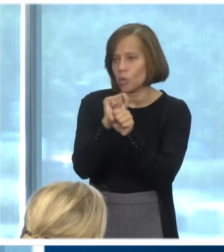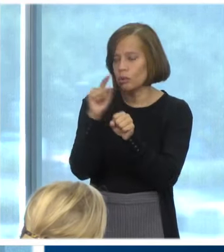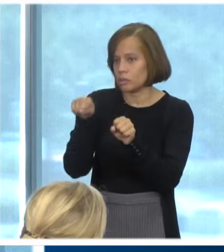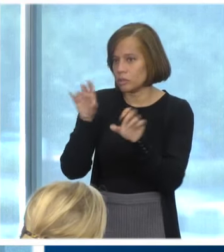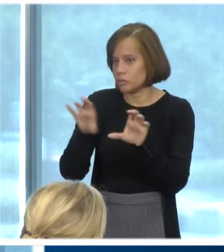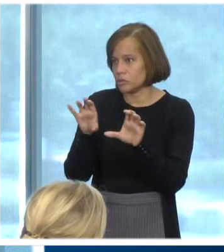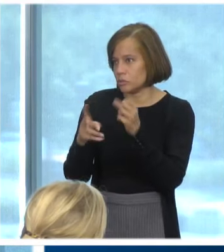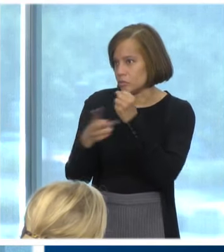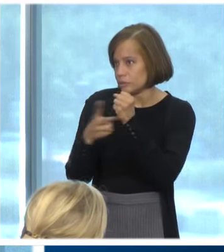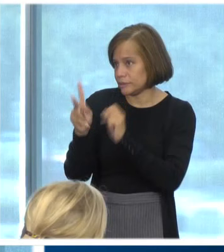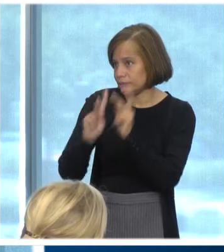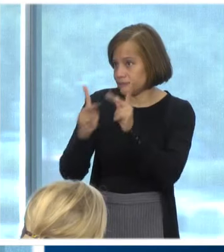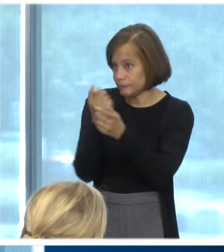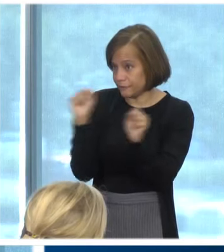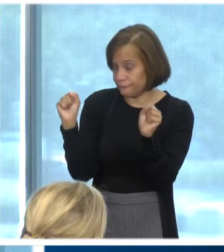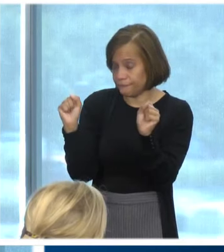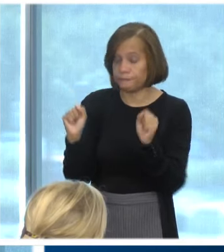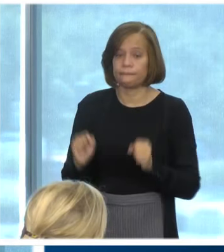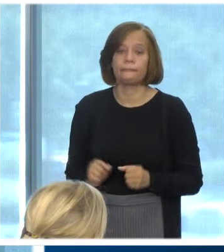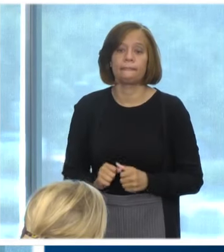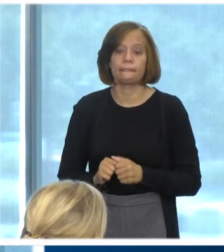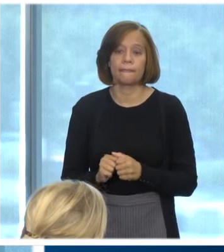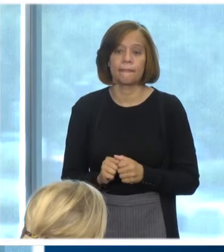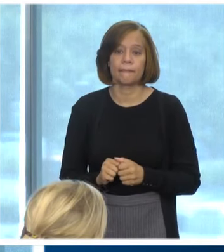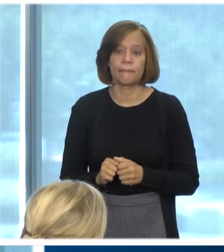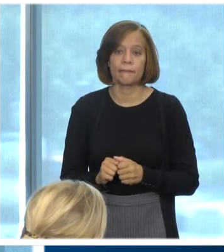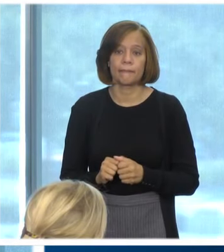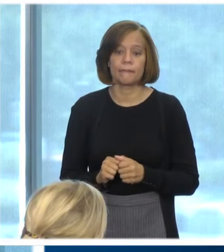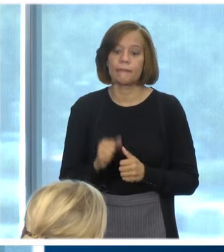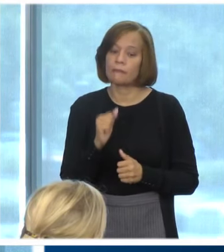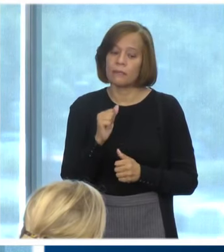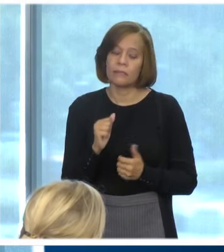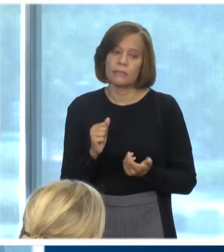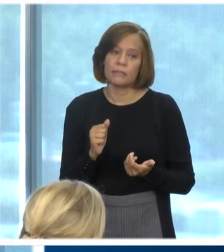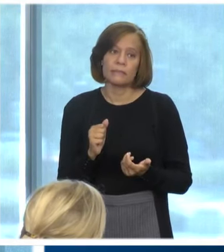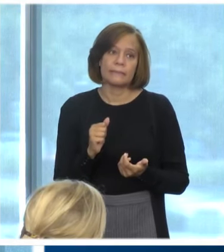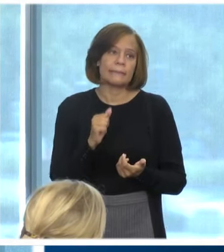safe. That does not mean people do